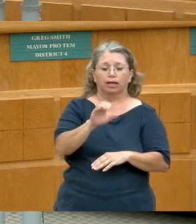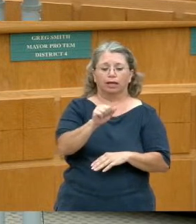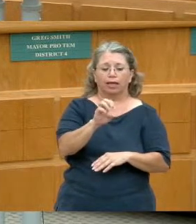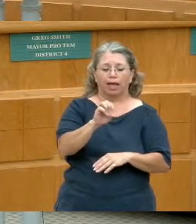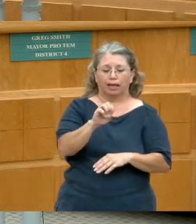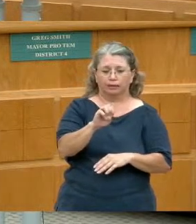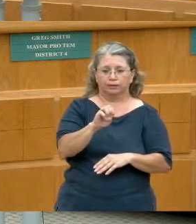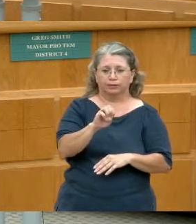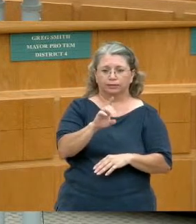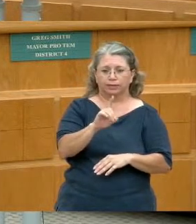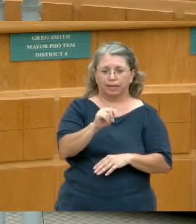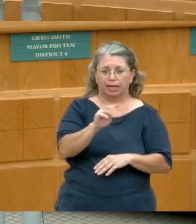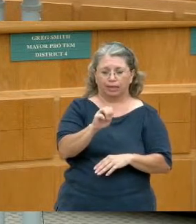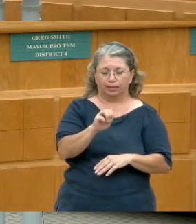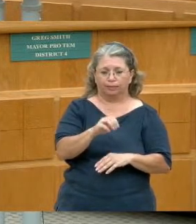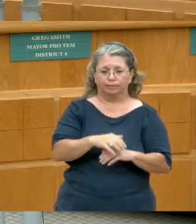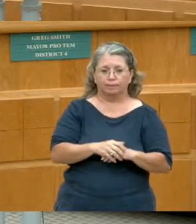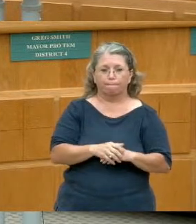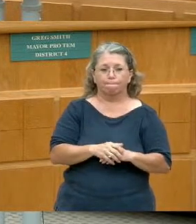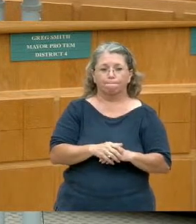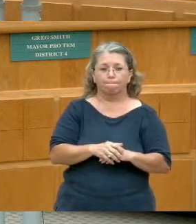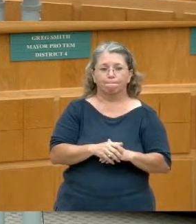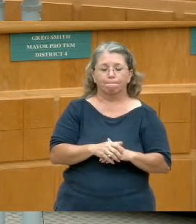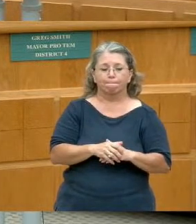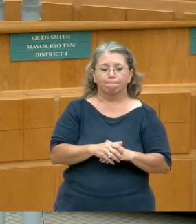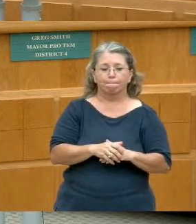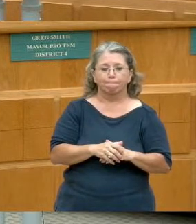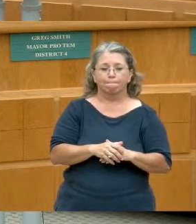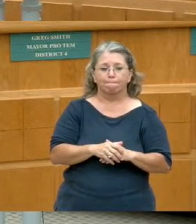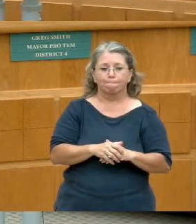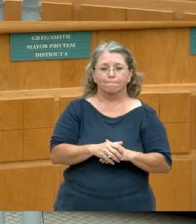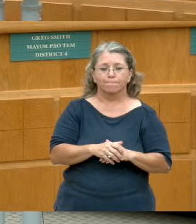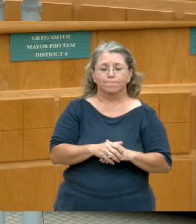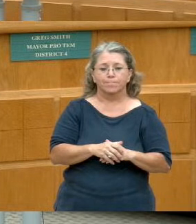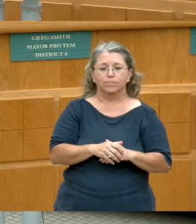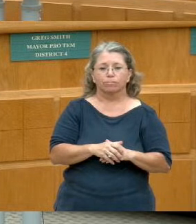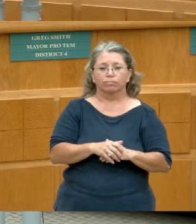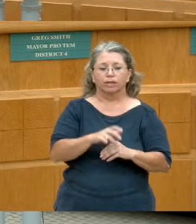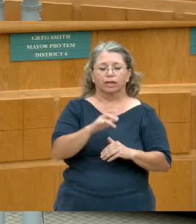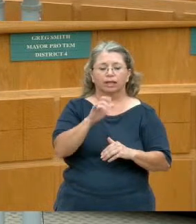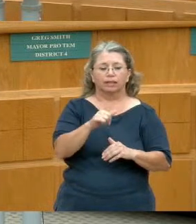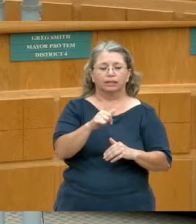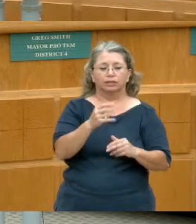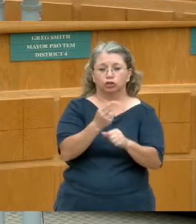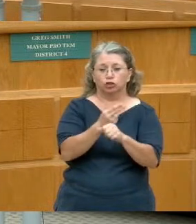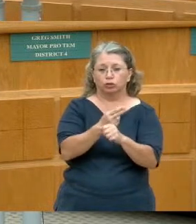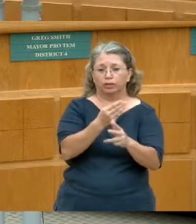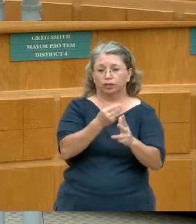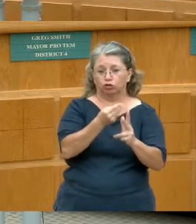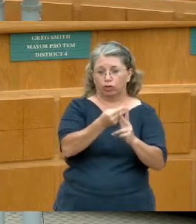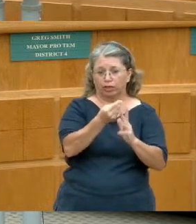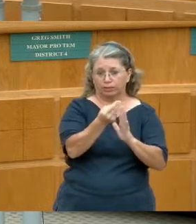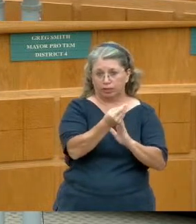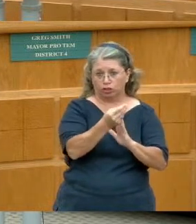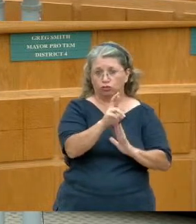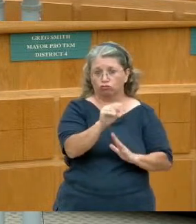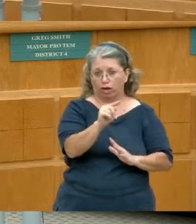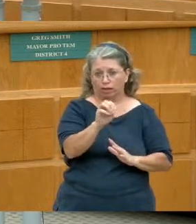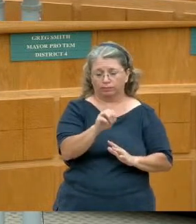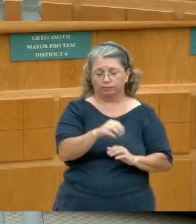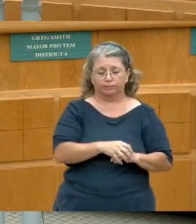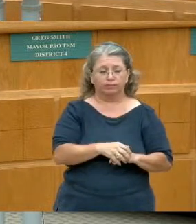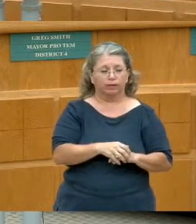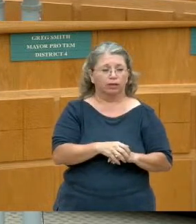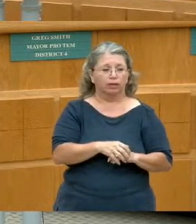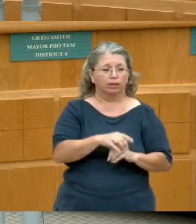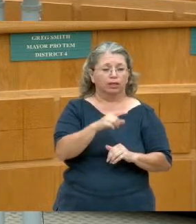model that we were talking about before with the transmission rates to parameterize this model also. So this is